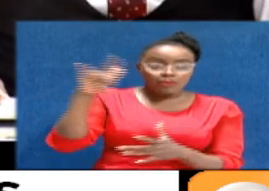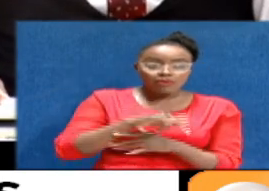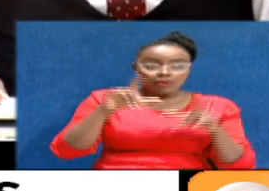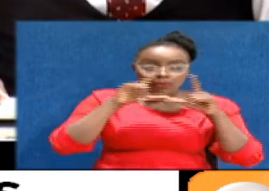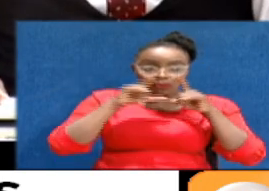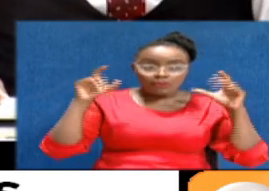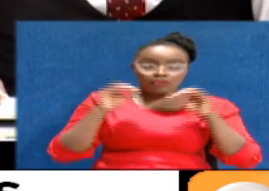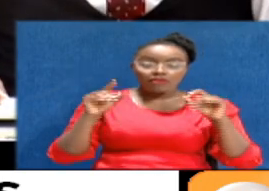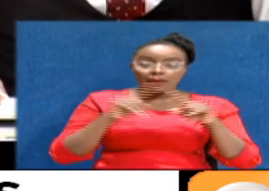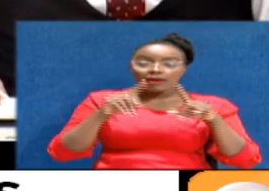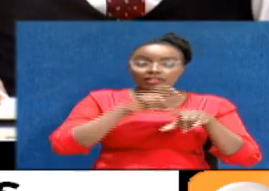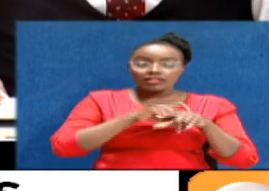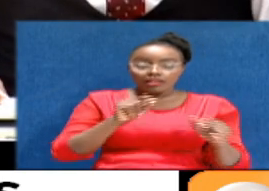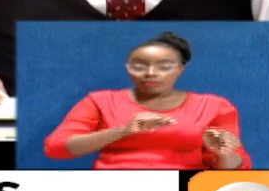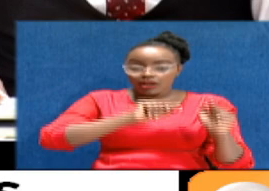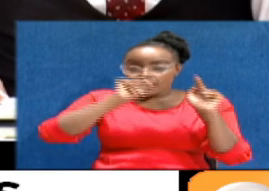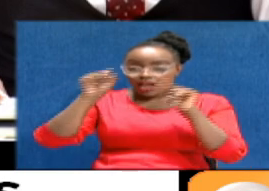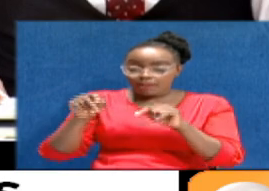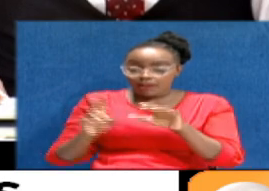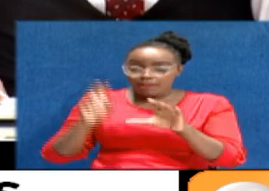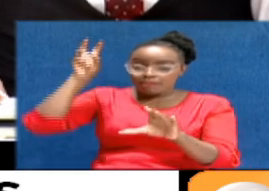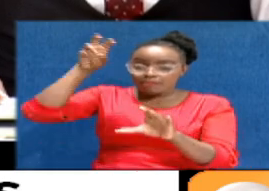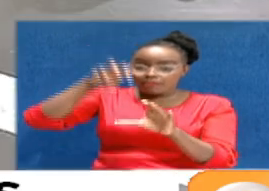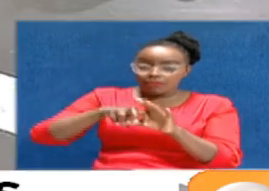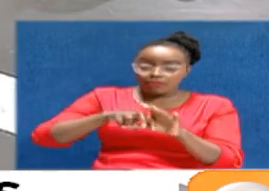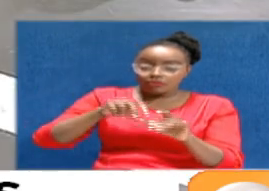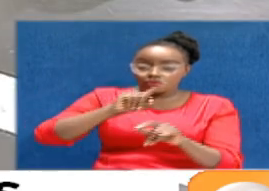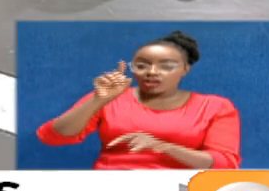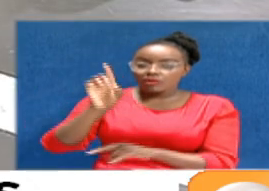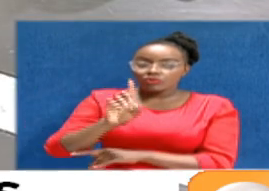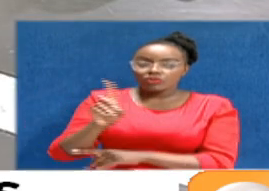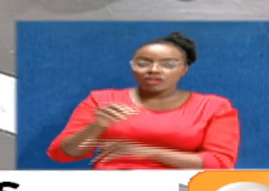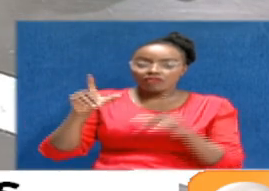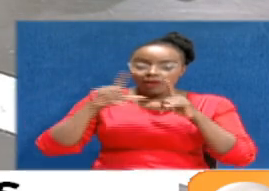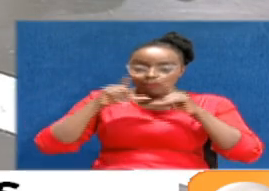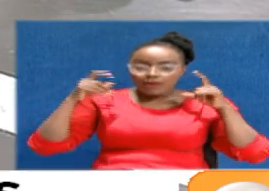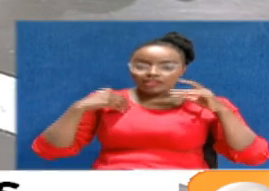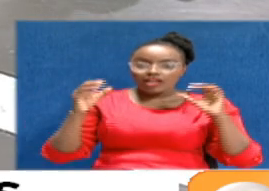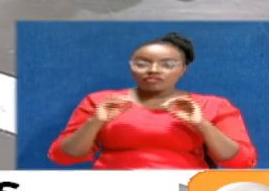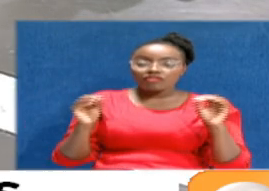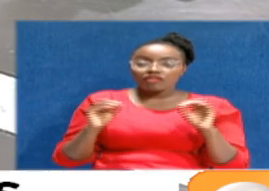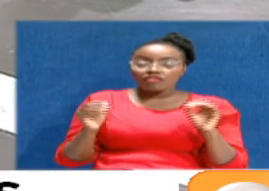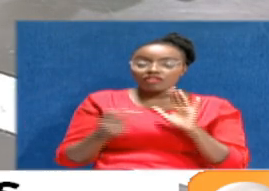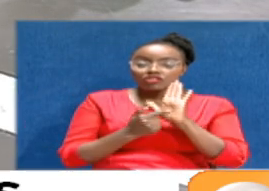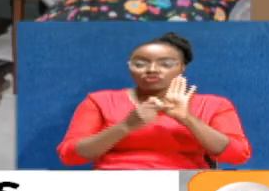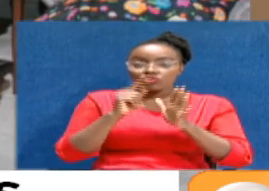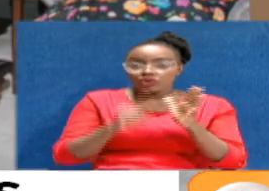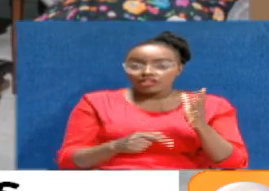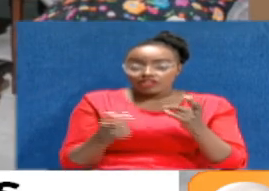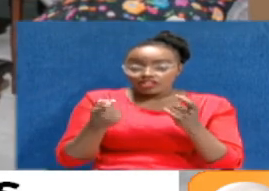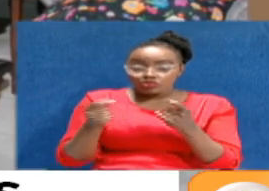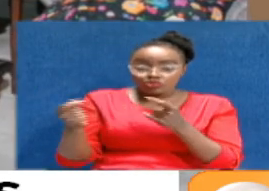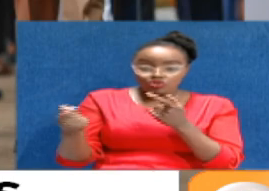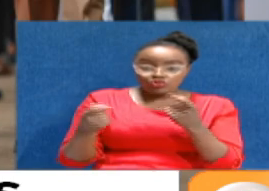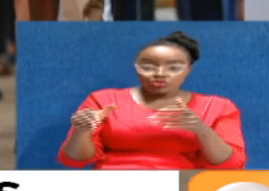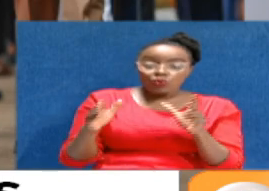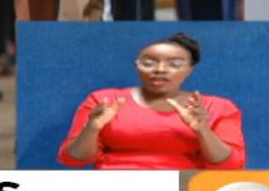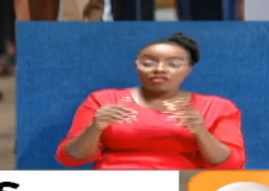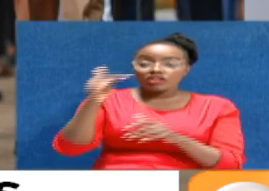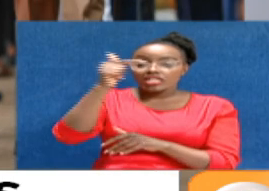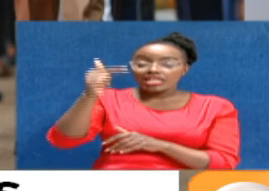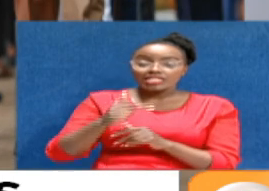But even when she was coming, when she was boarding the flight to come to Nairobi, no mask. Yes, that should tell you in very small ways